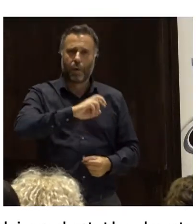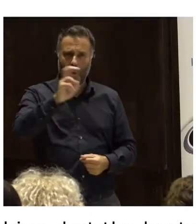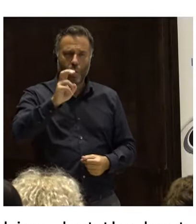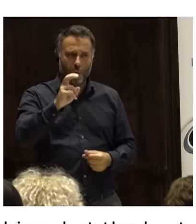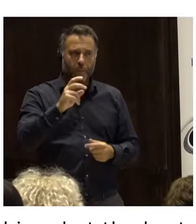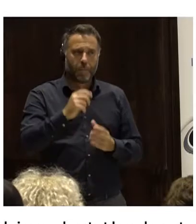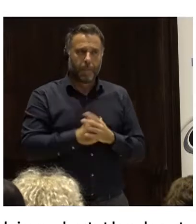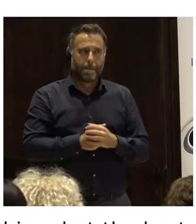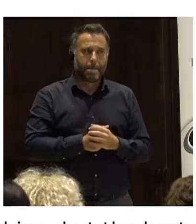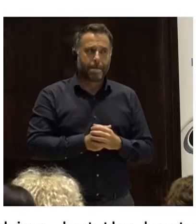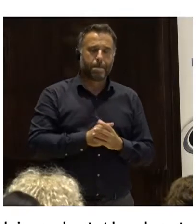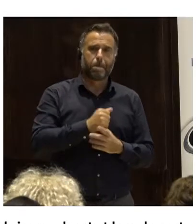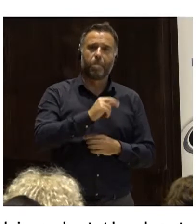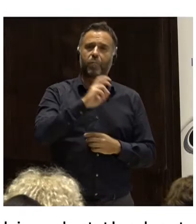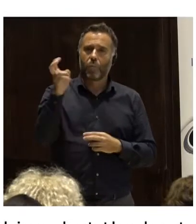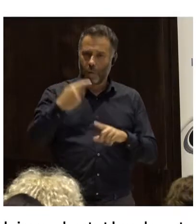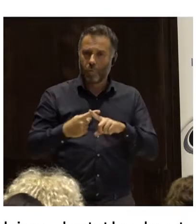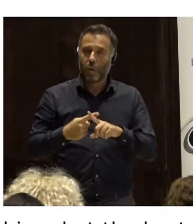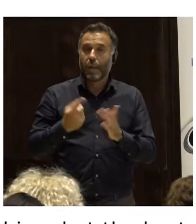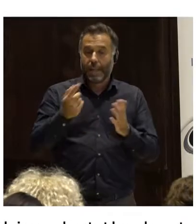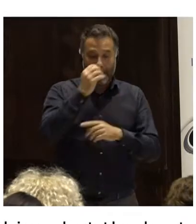children with motor impairment, when they